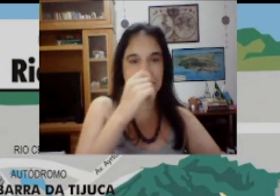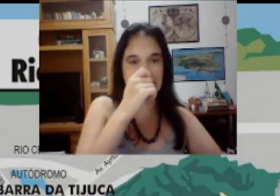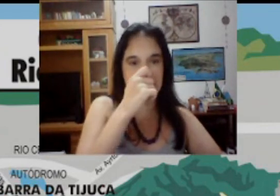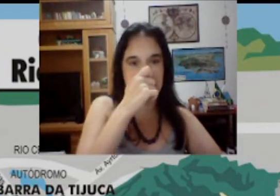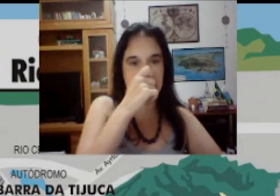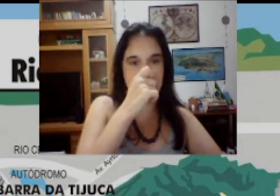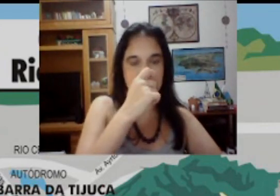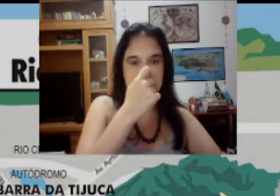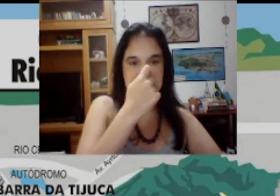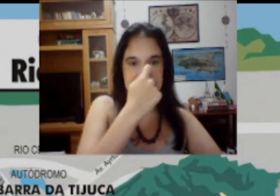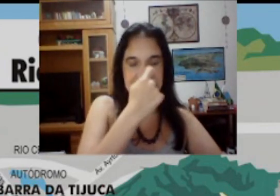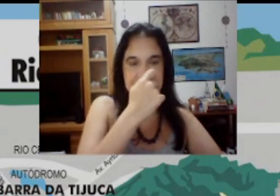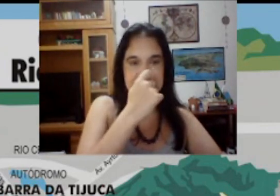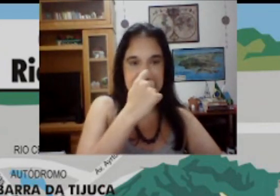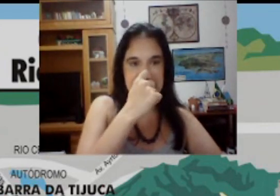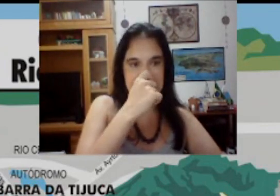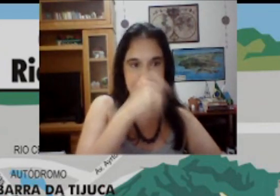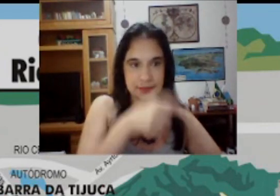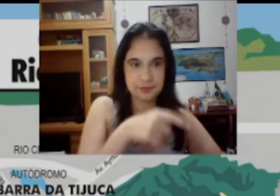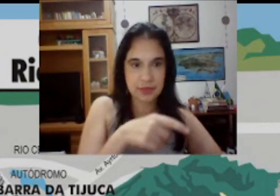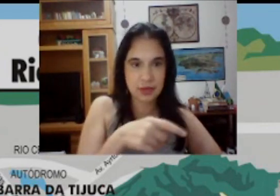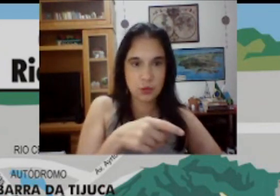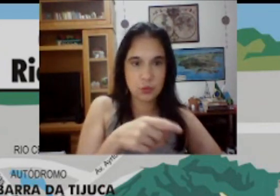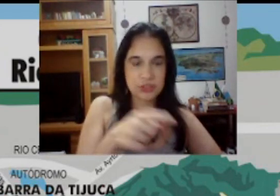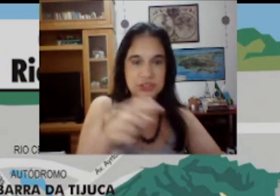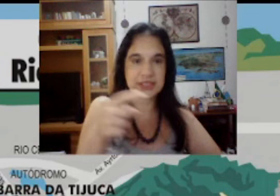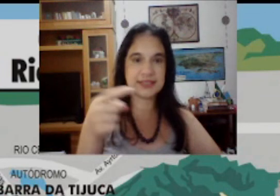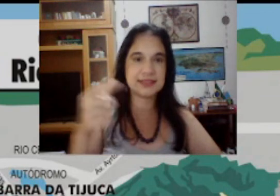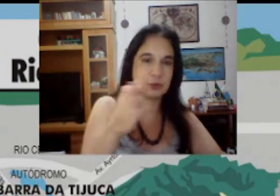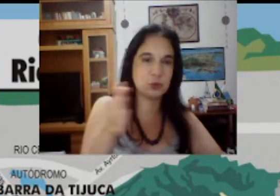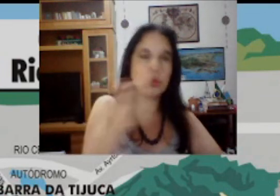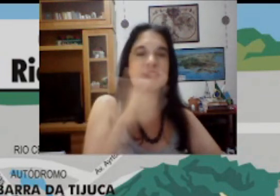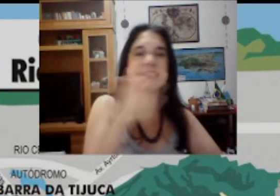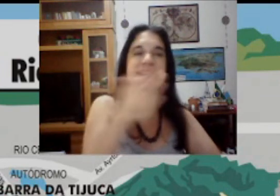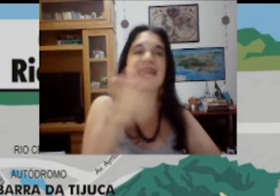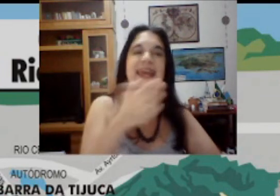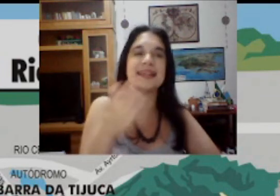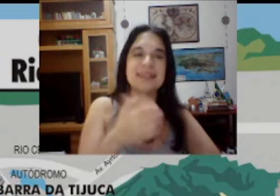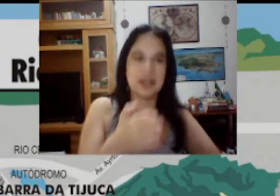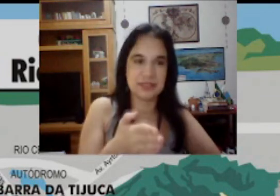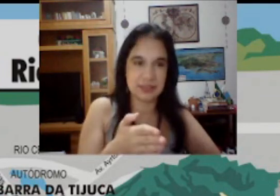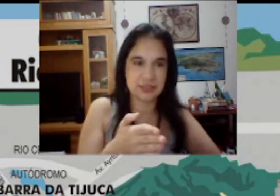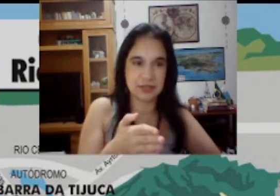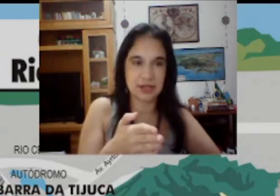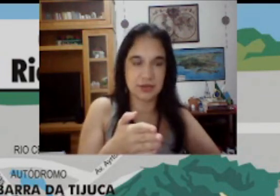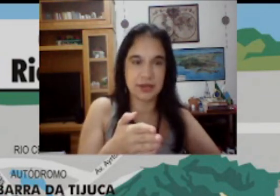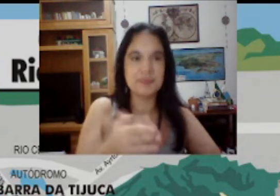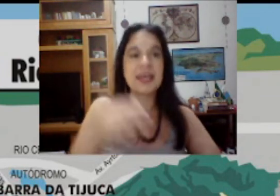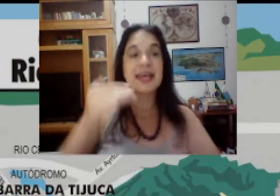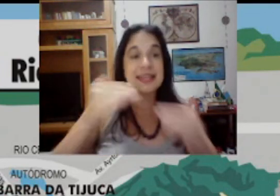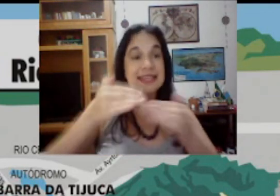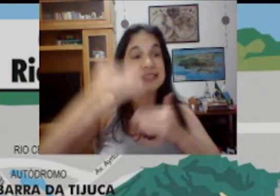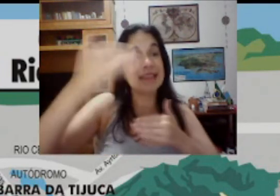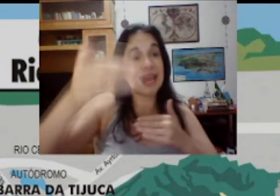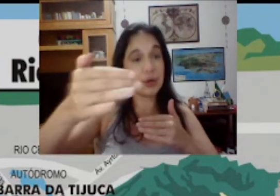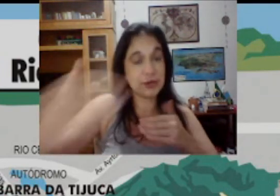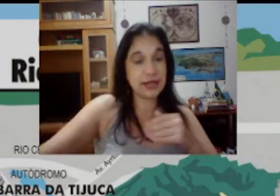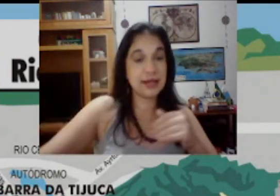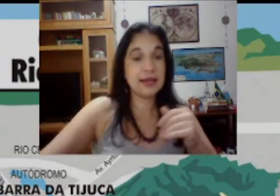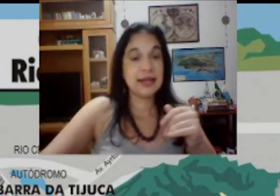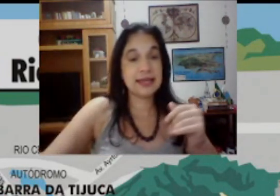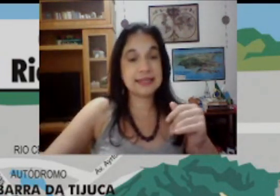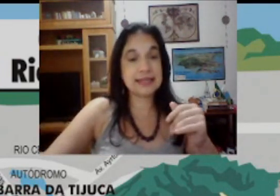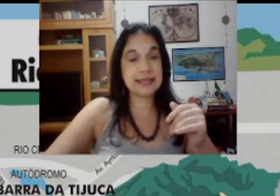the Campo de Santana, which is towards the end of the downtown area, this